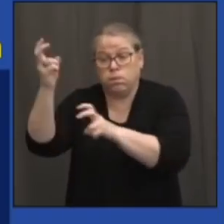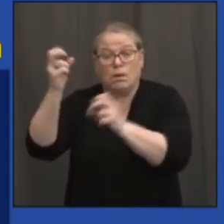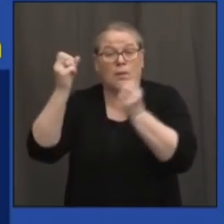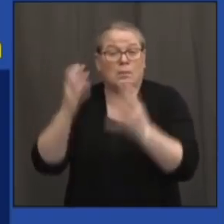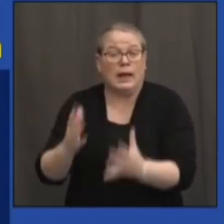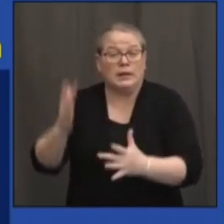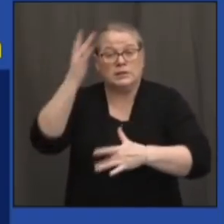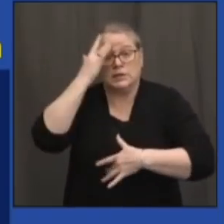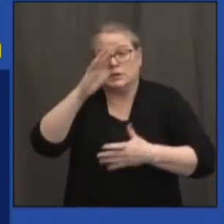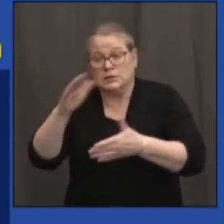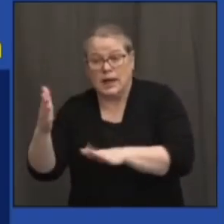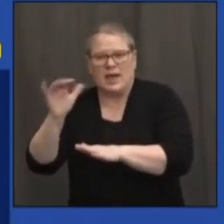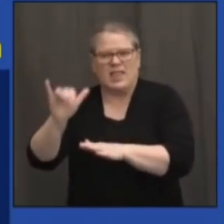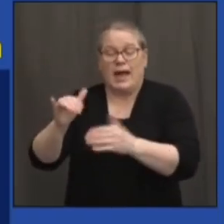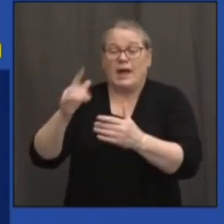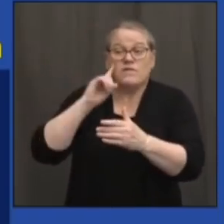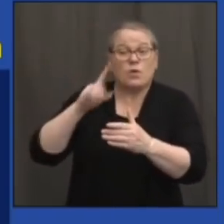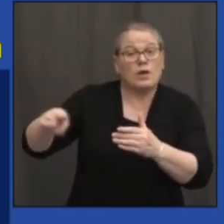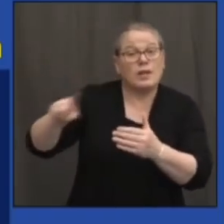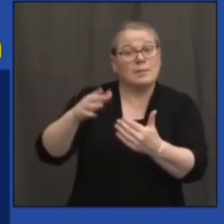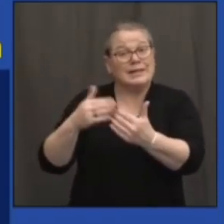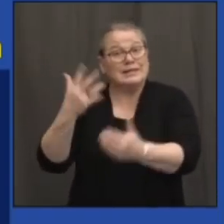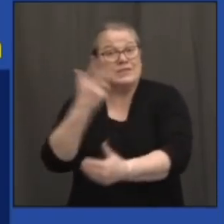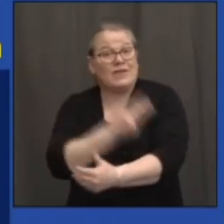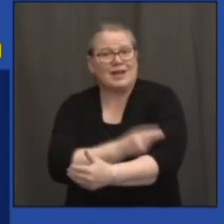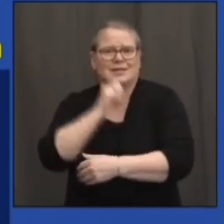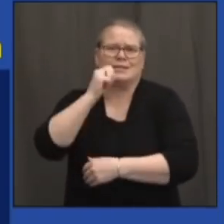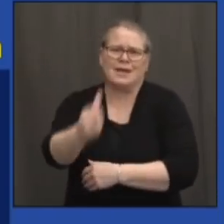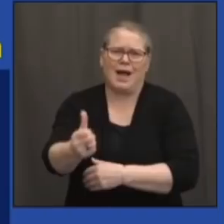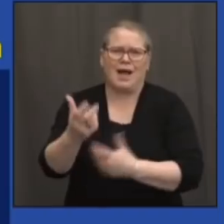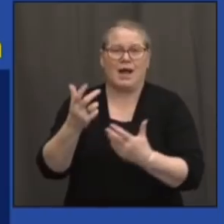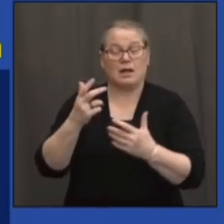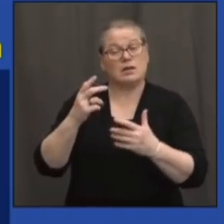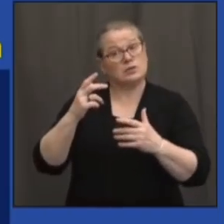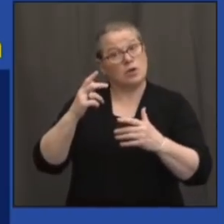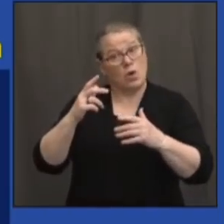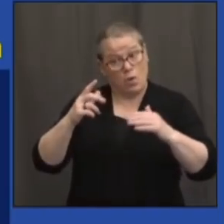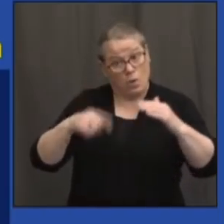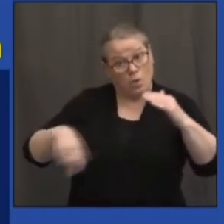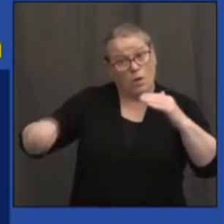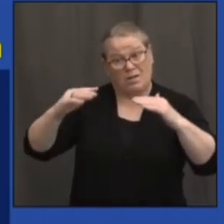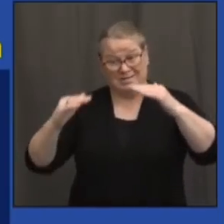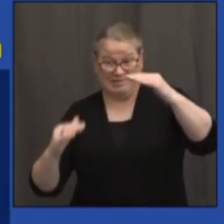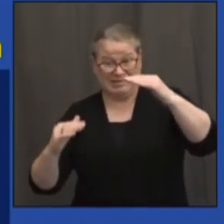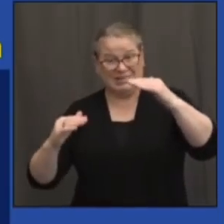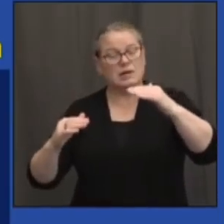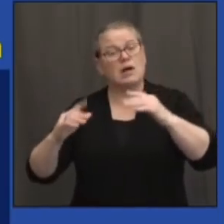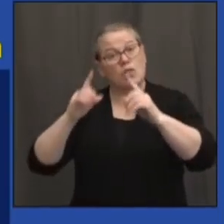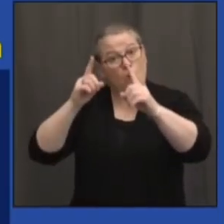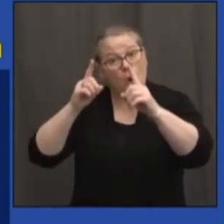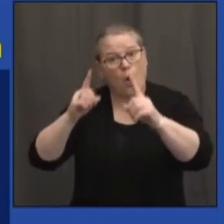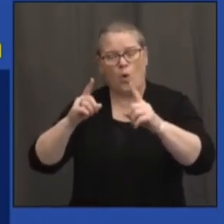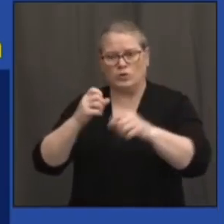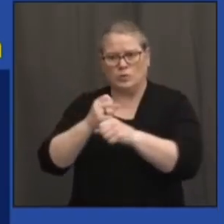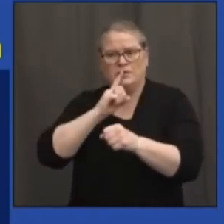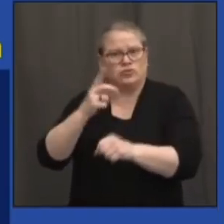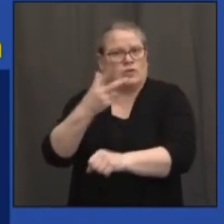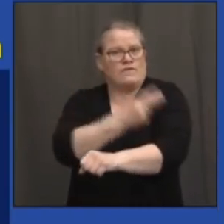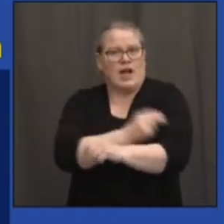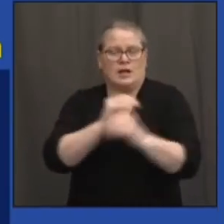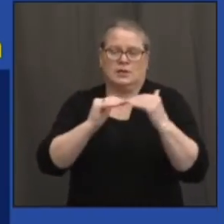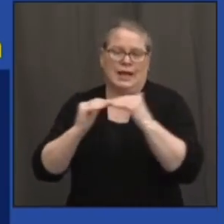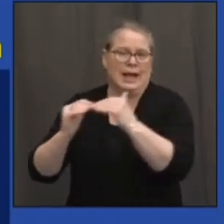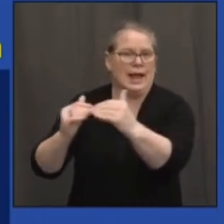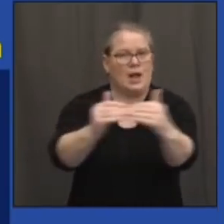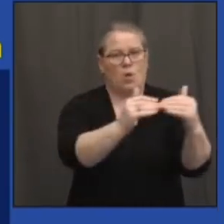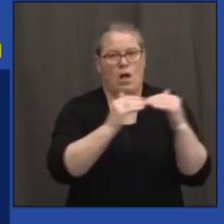get vaccinated. So our goal is to make sure that we have everybody equally vaccinated across our great state. So we're